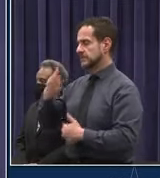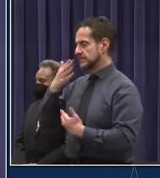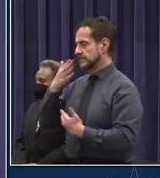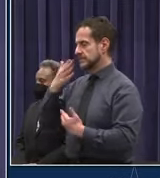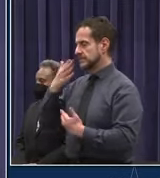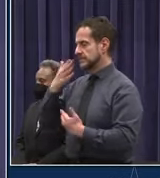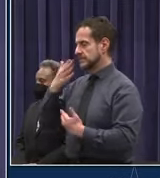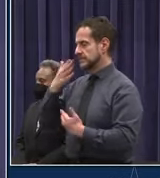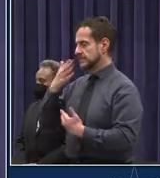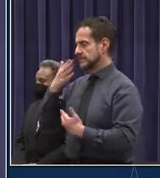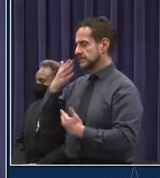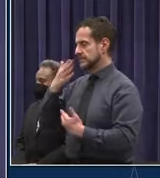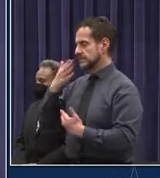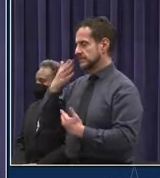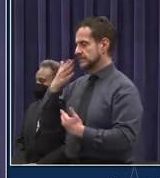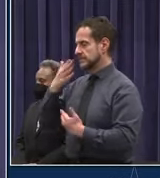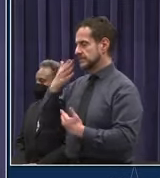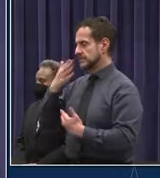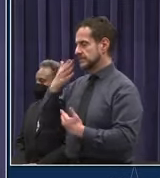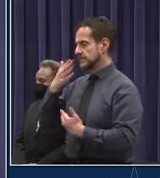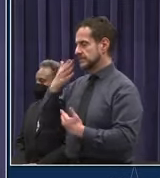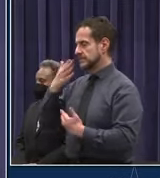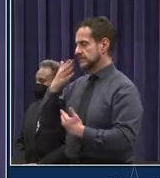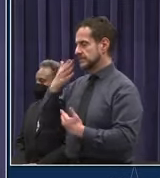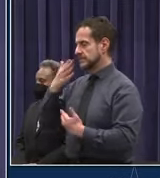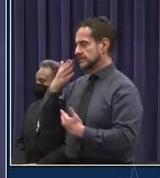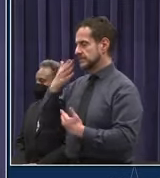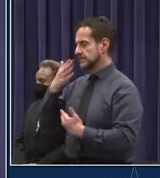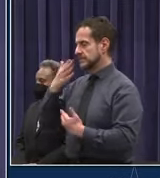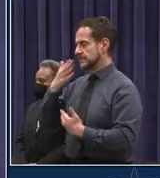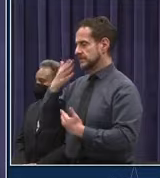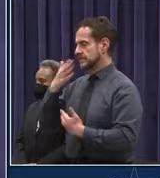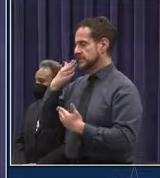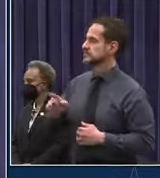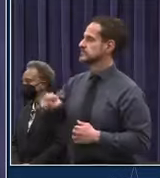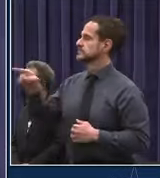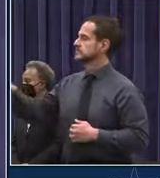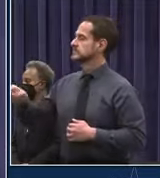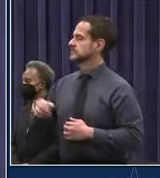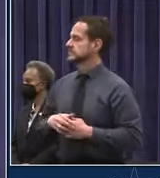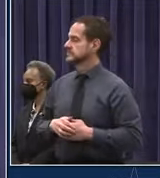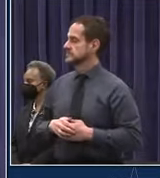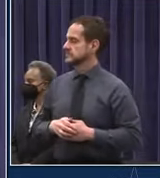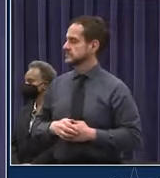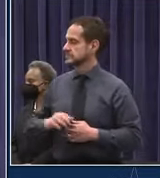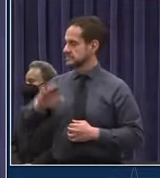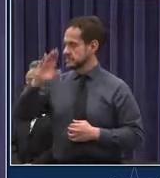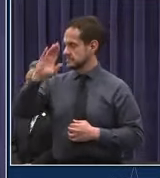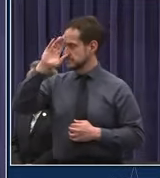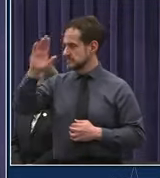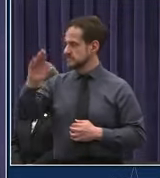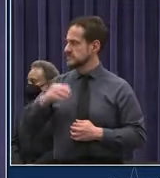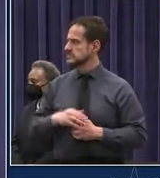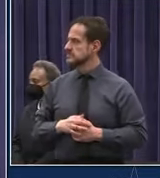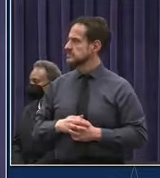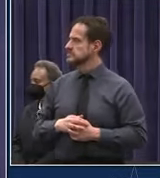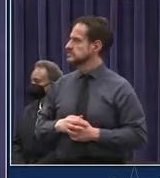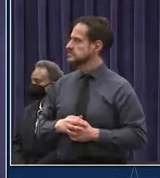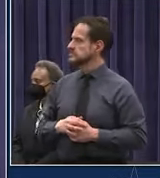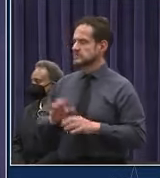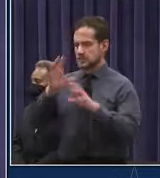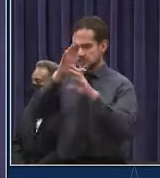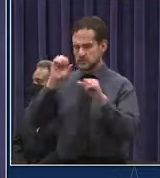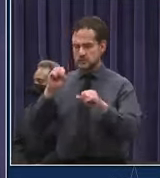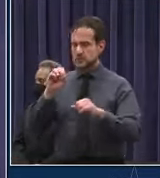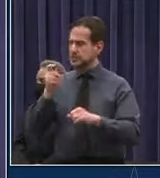been, you know? So we're radar? Trying to avoid a backdoor answer that gives this juvenile's criminal history until they get to court.